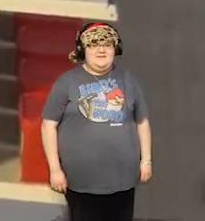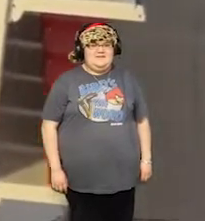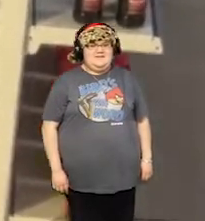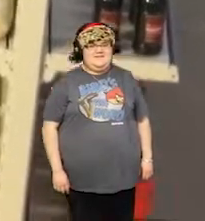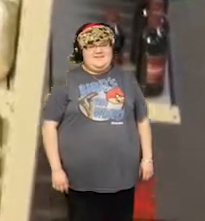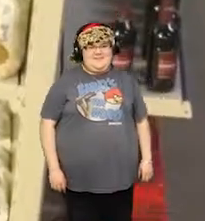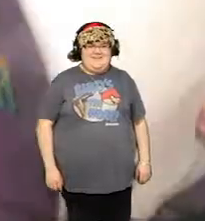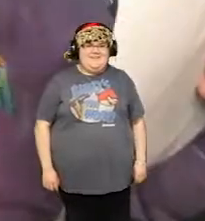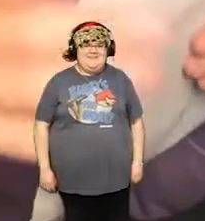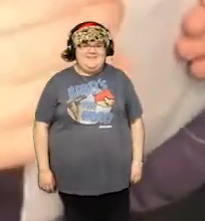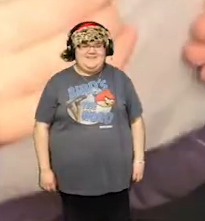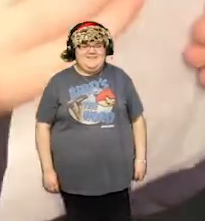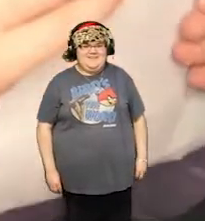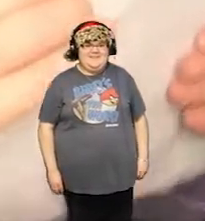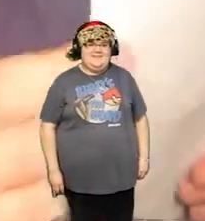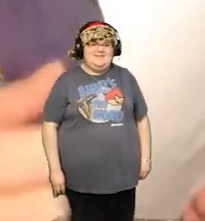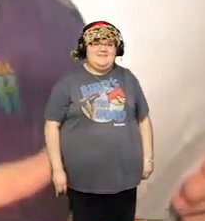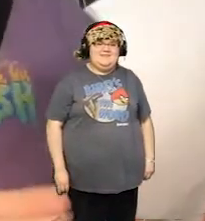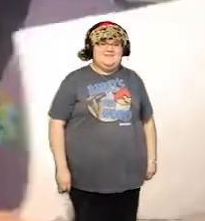It's right there. Hey! No.